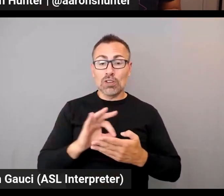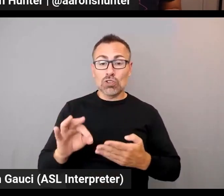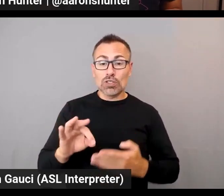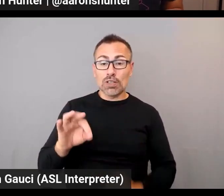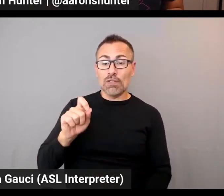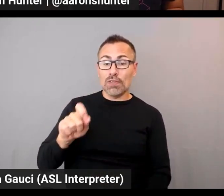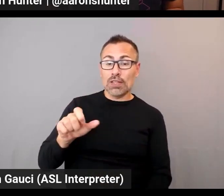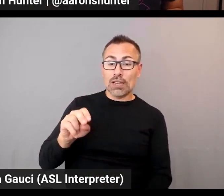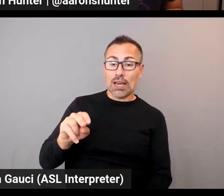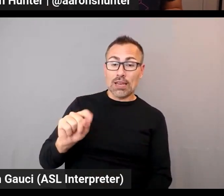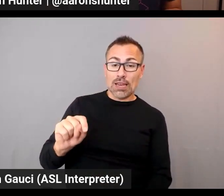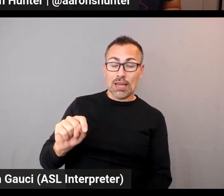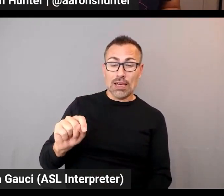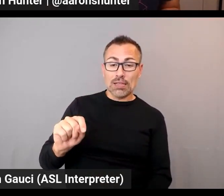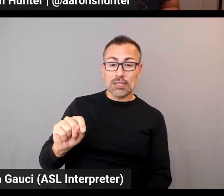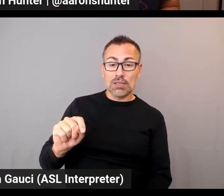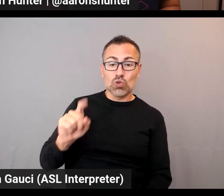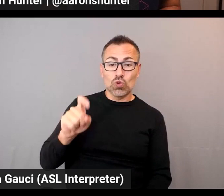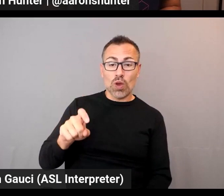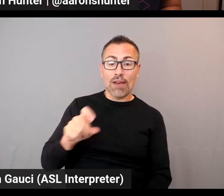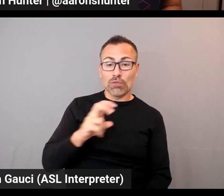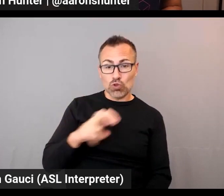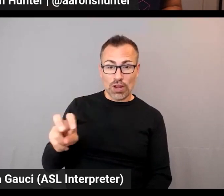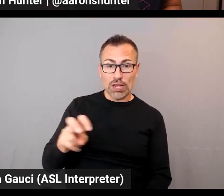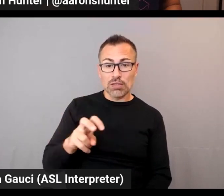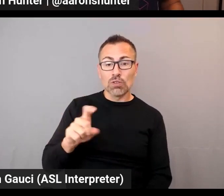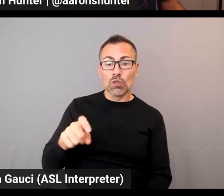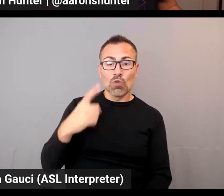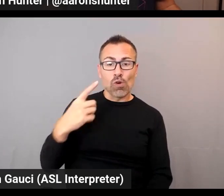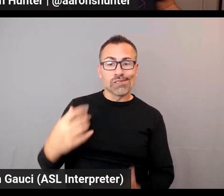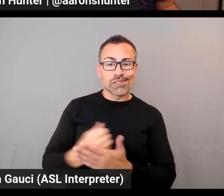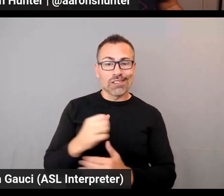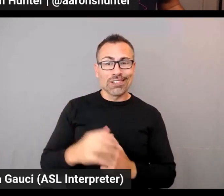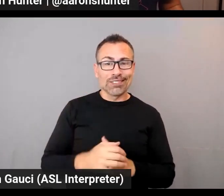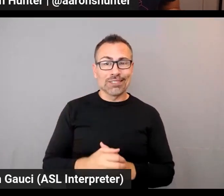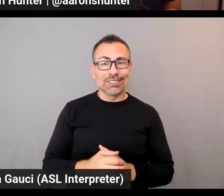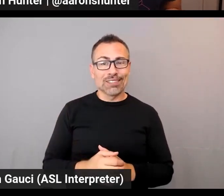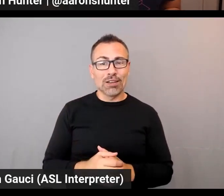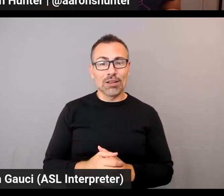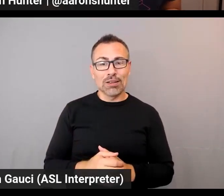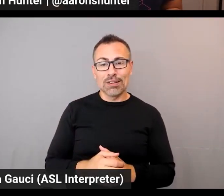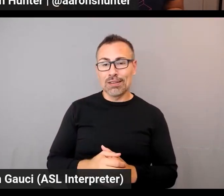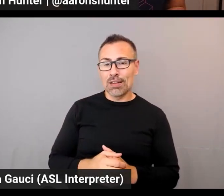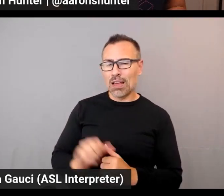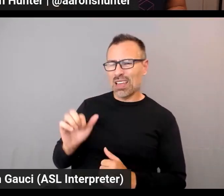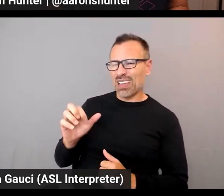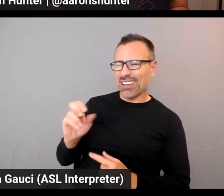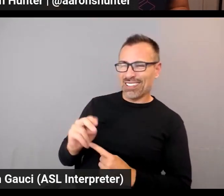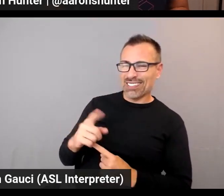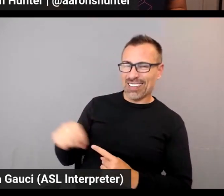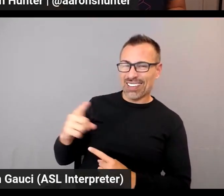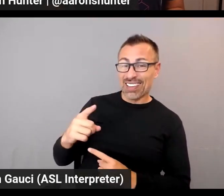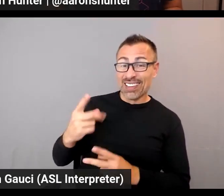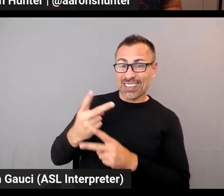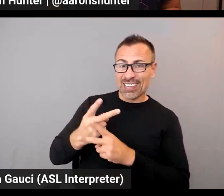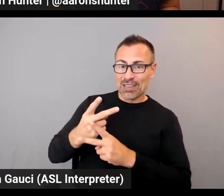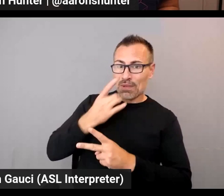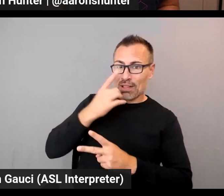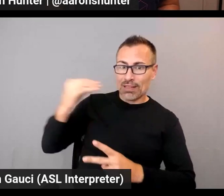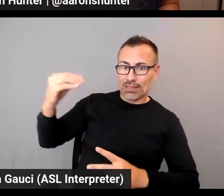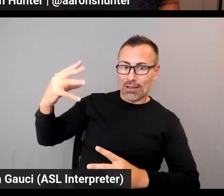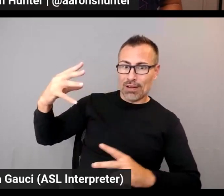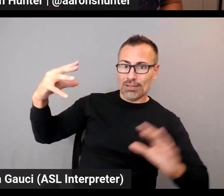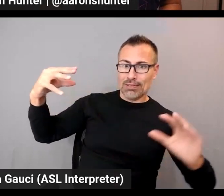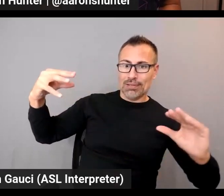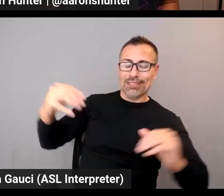if you continue to stay in .NET Windows. So they call that keep the lights on mode, right? So exactly. So it really depends on, if you have